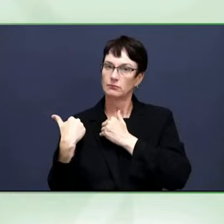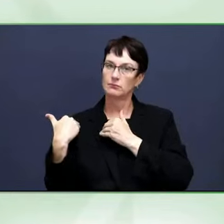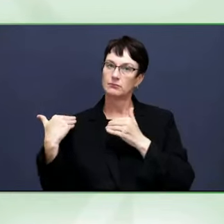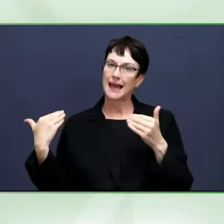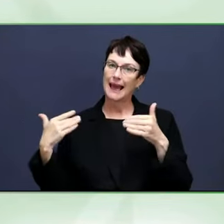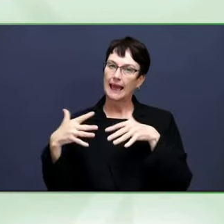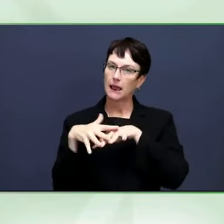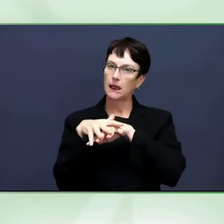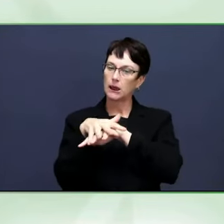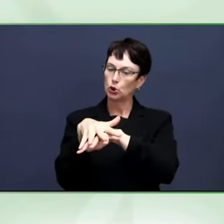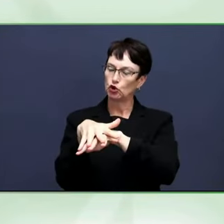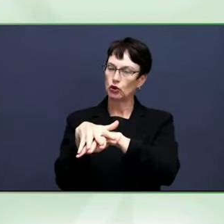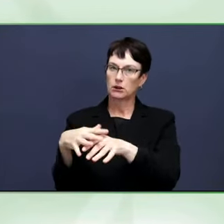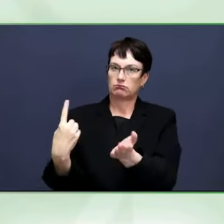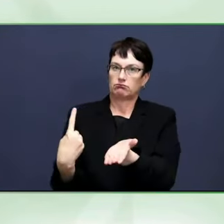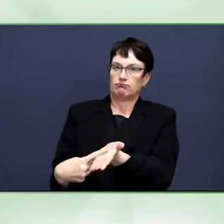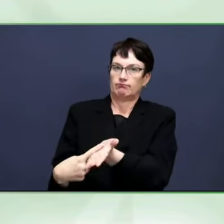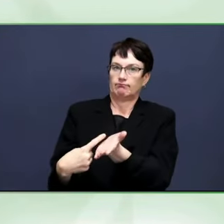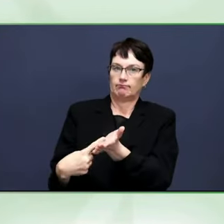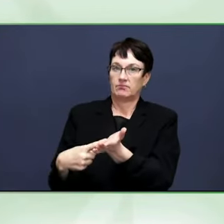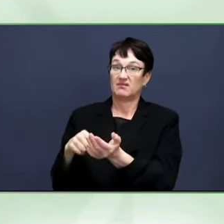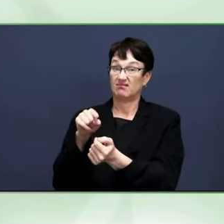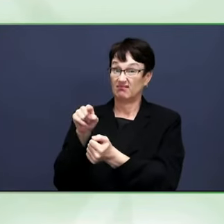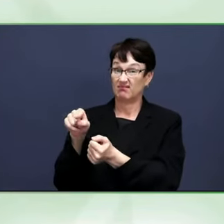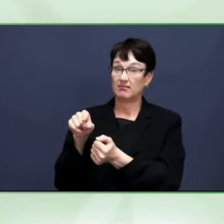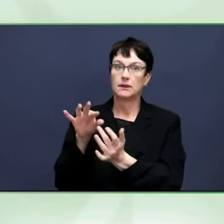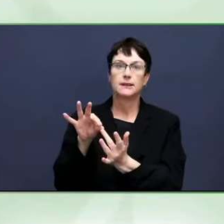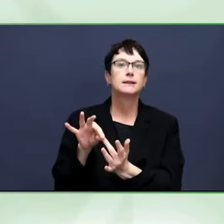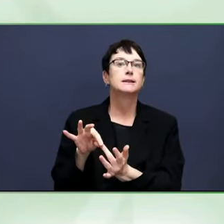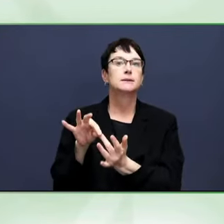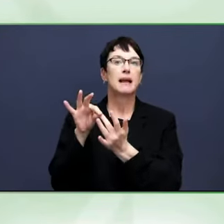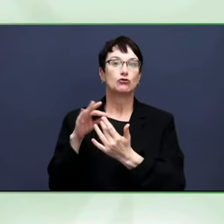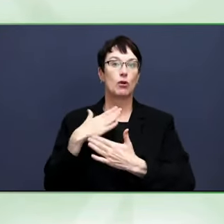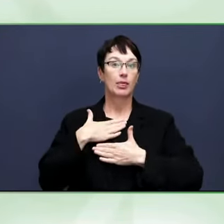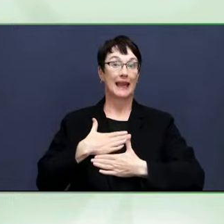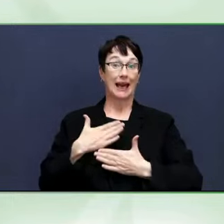agency today with us over here. On the other side,